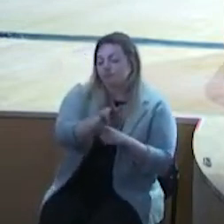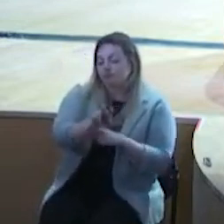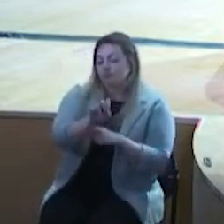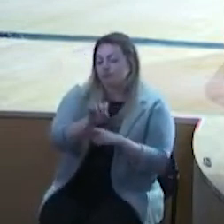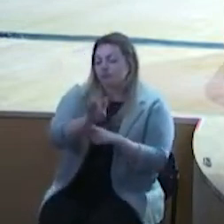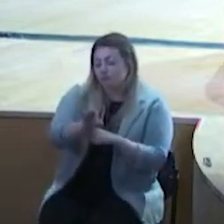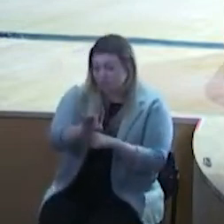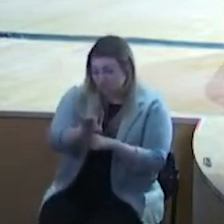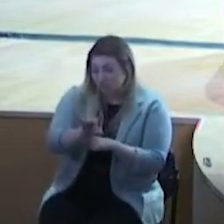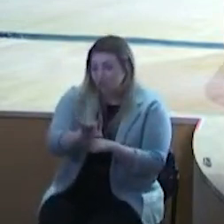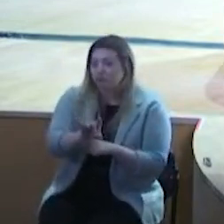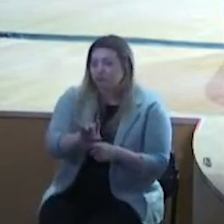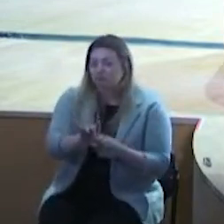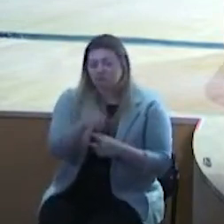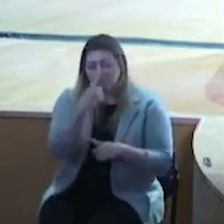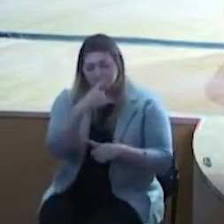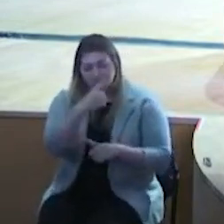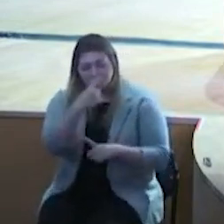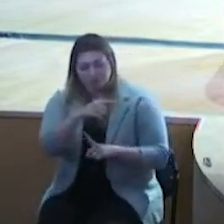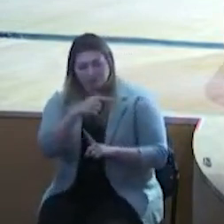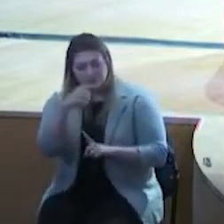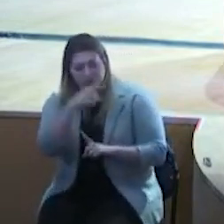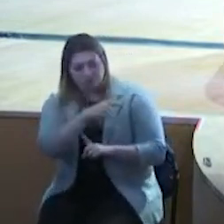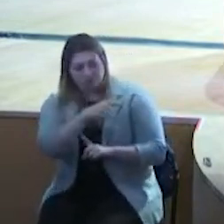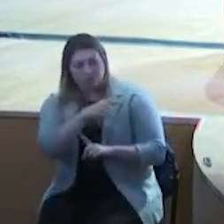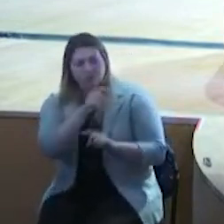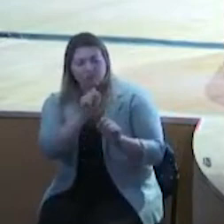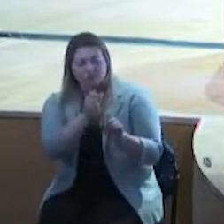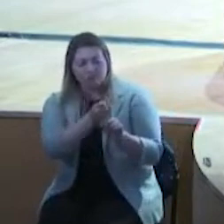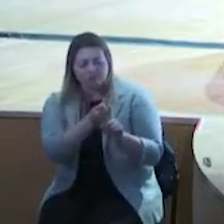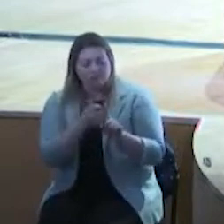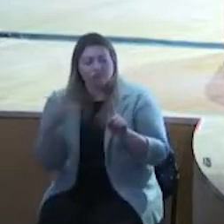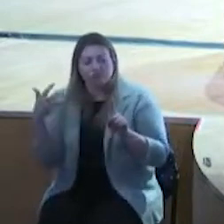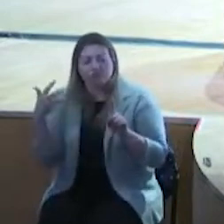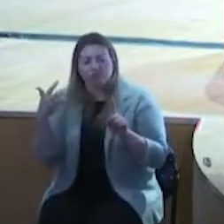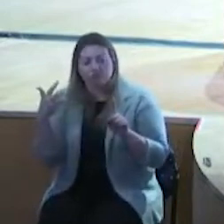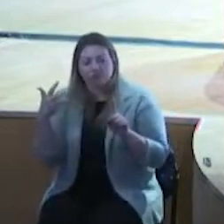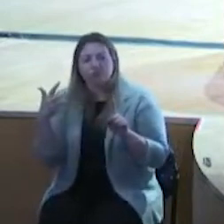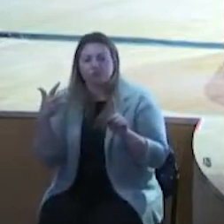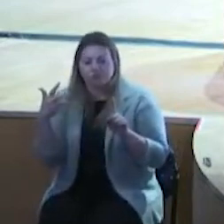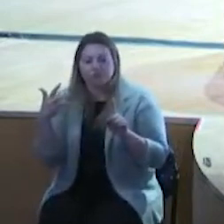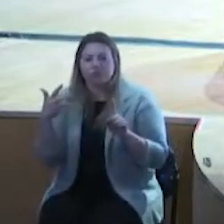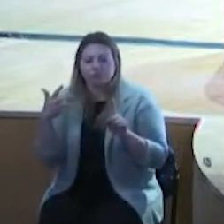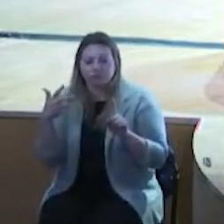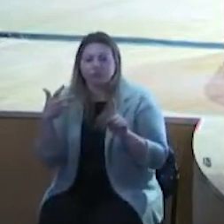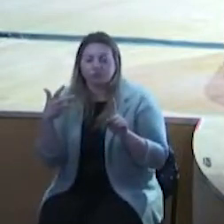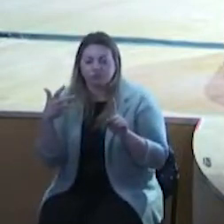3308. Could you please just expand on how that will be